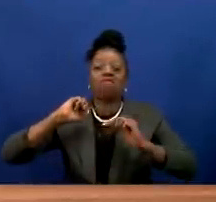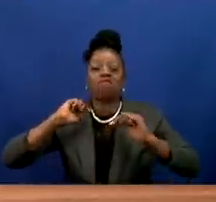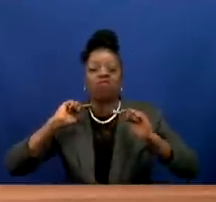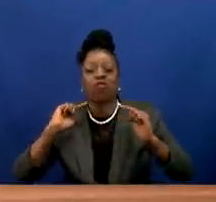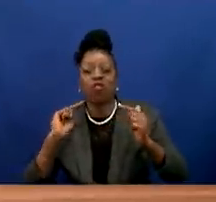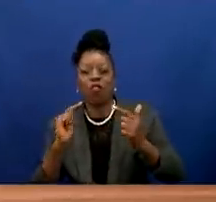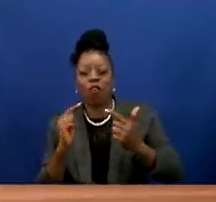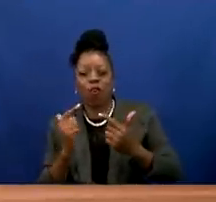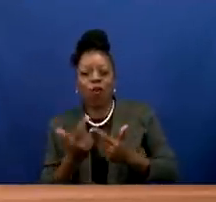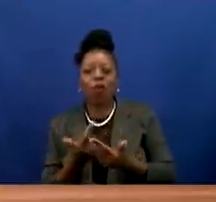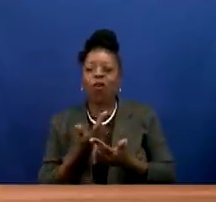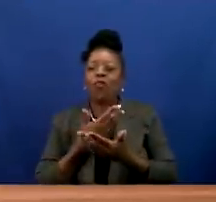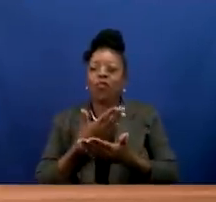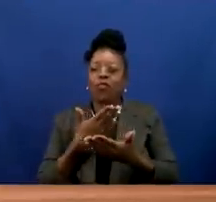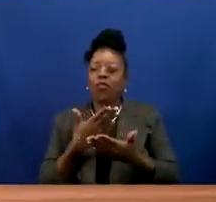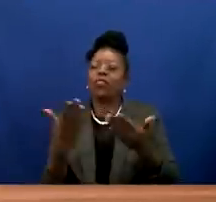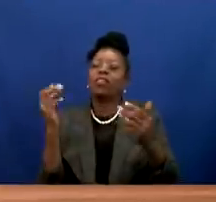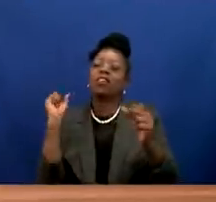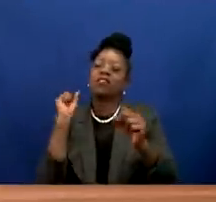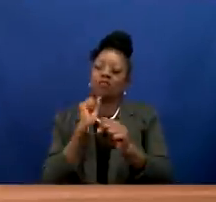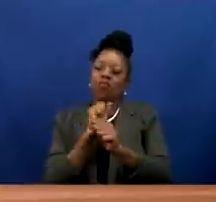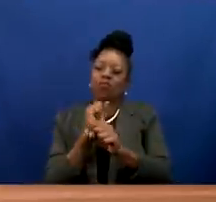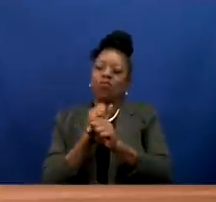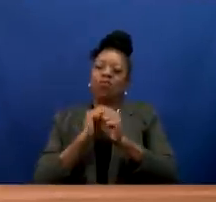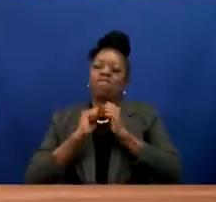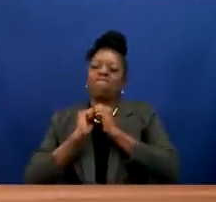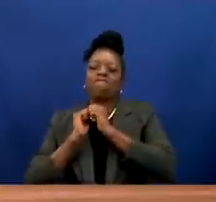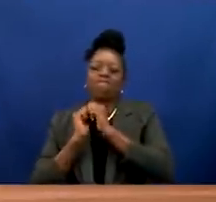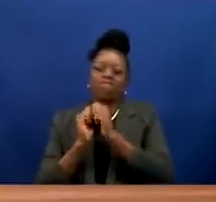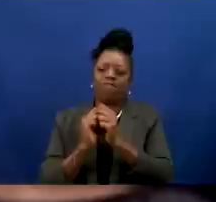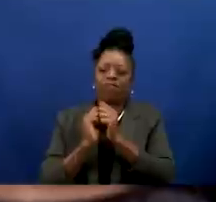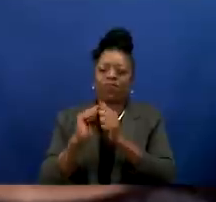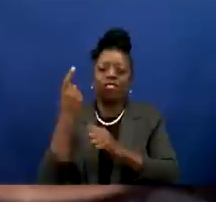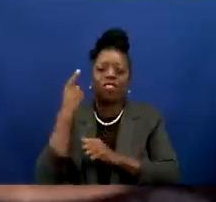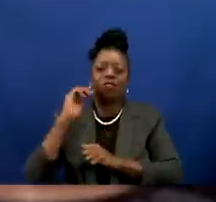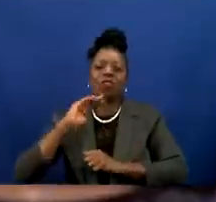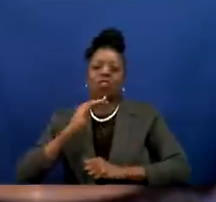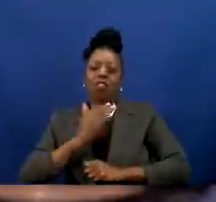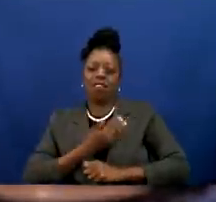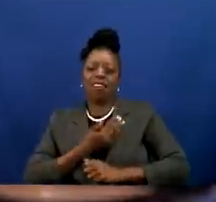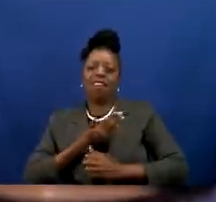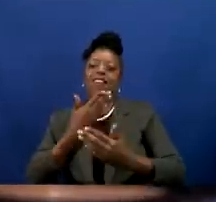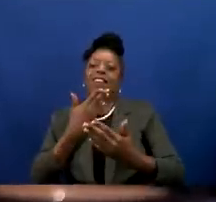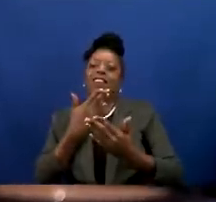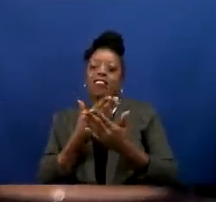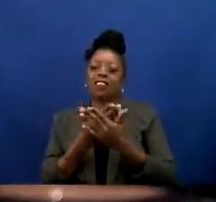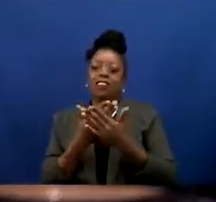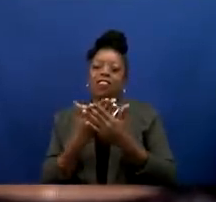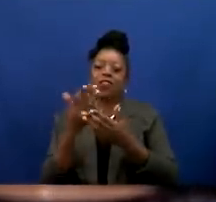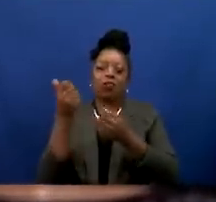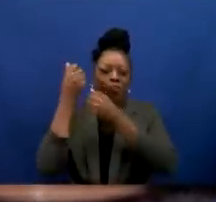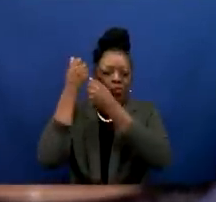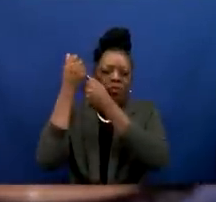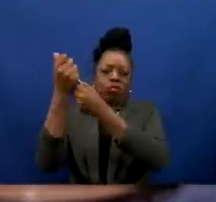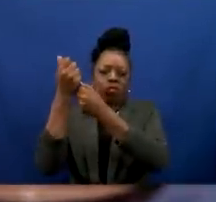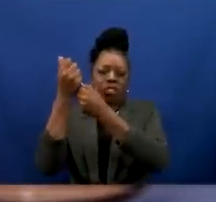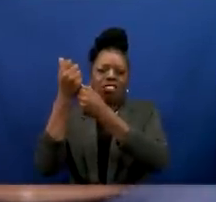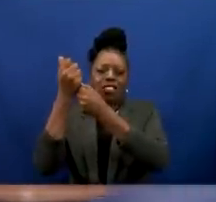together for our good. We trust you. We believe